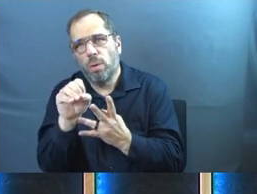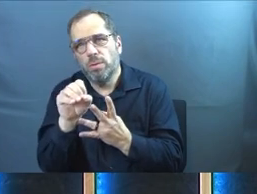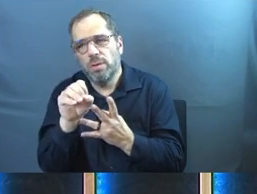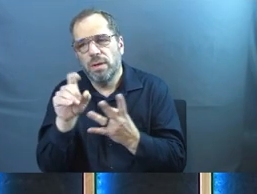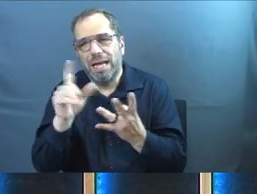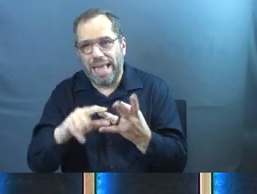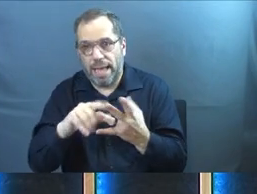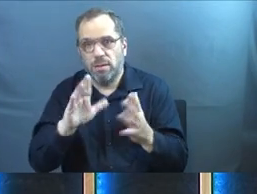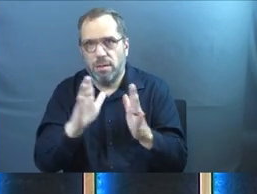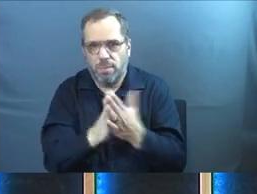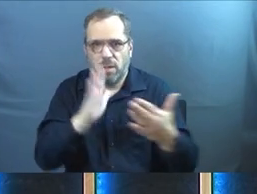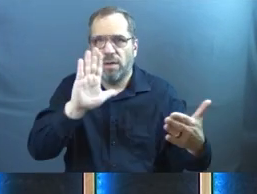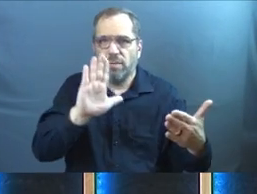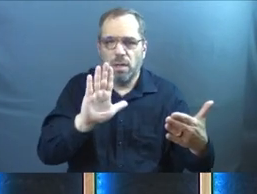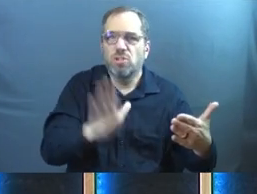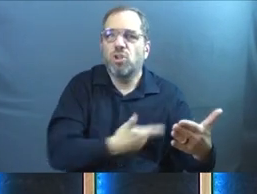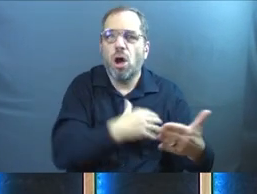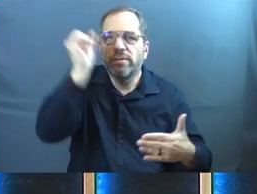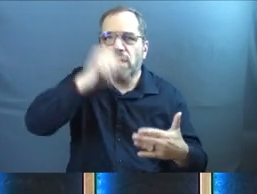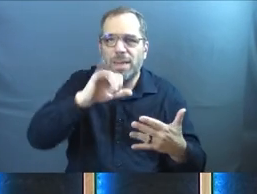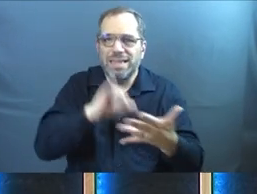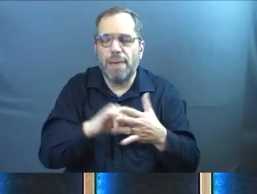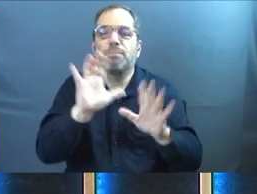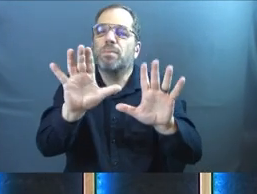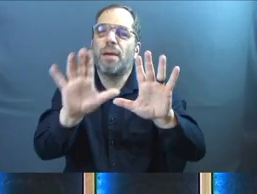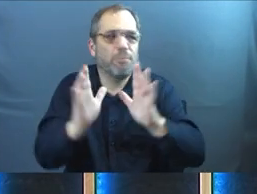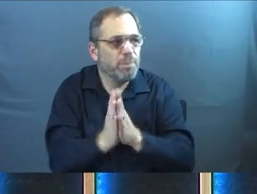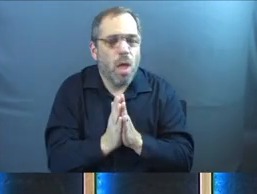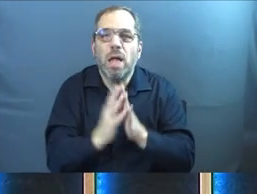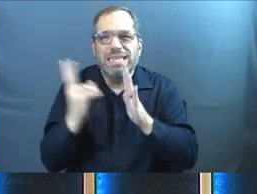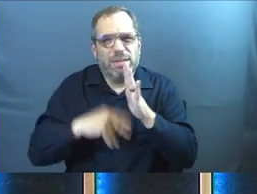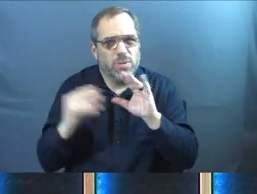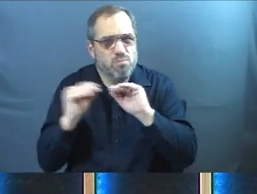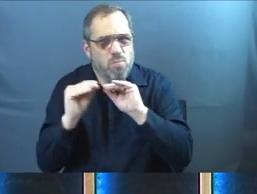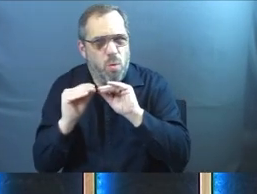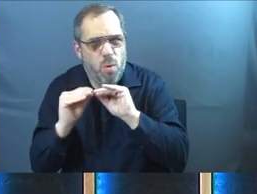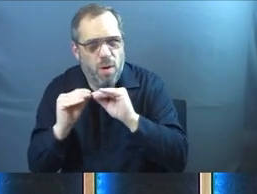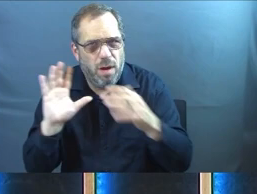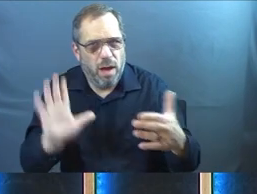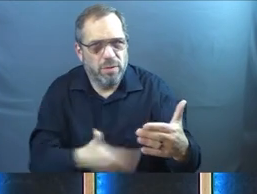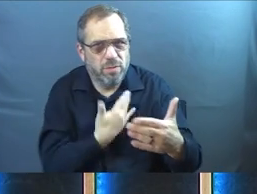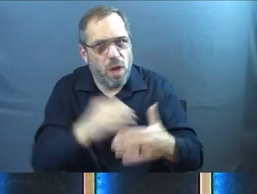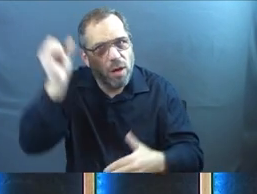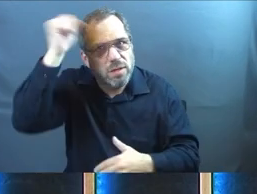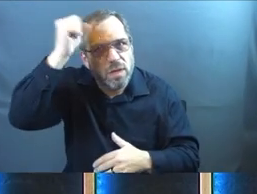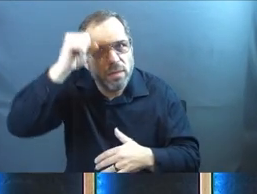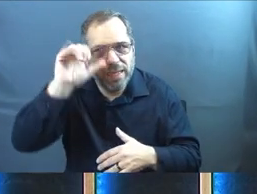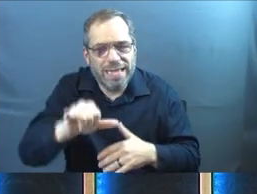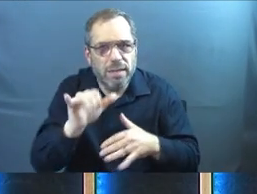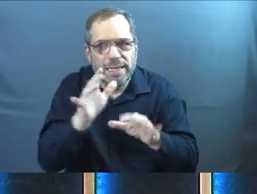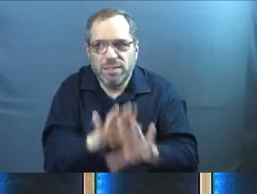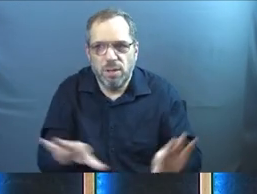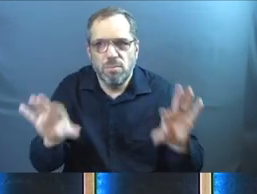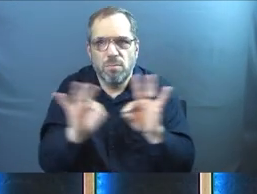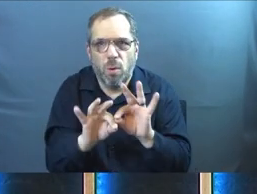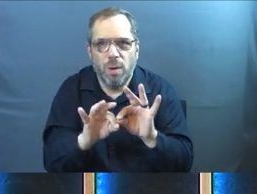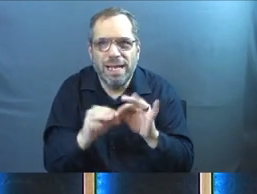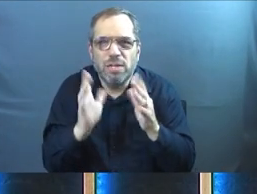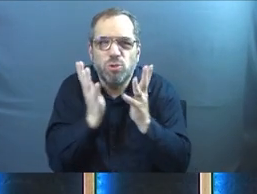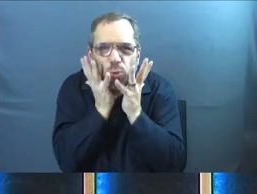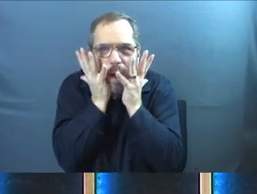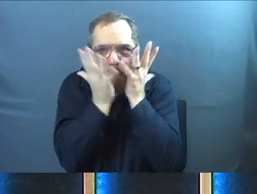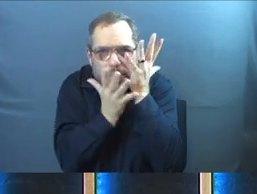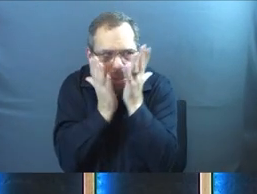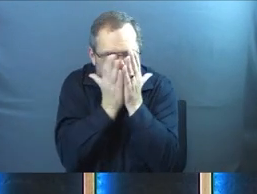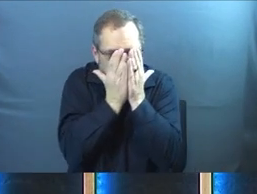the book of Song of Solomon, it is that way. Now, I need to read a little bit of Song of Solomon to you, and it's important to make you blush at